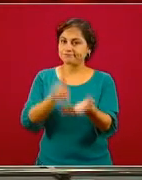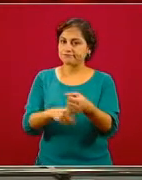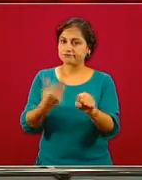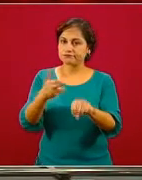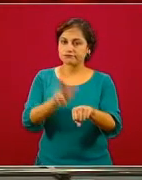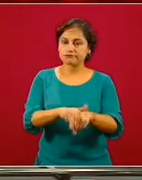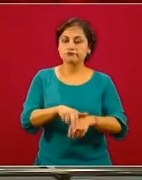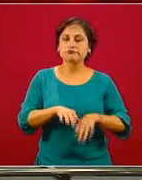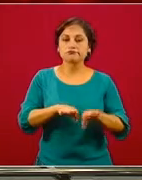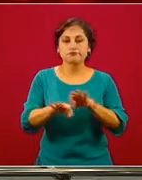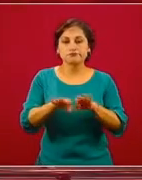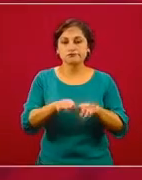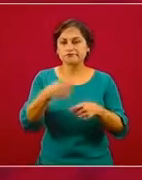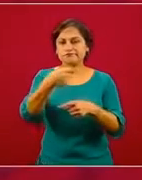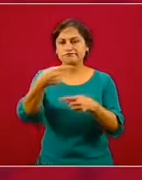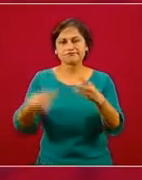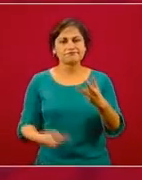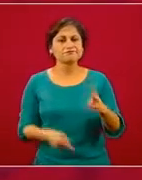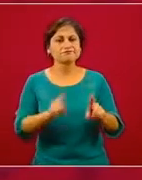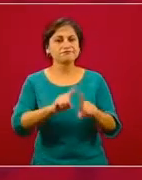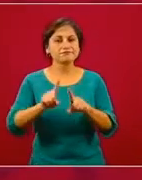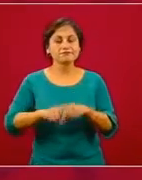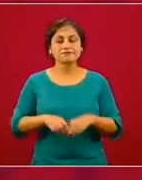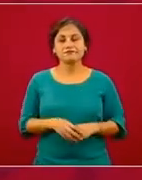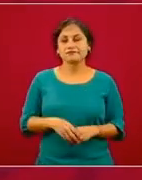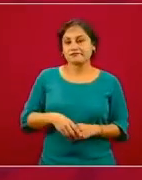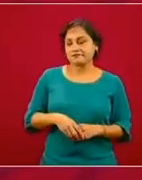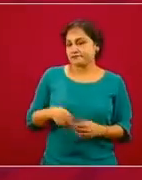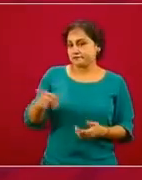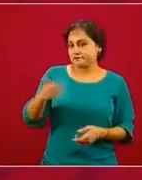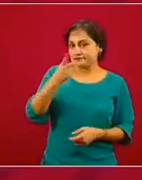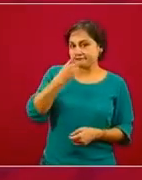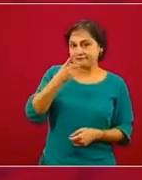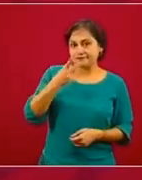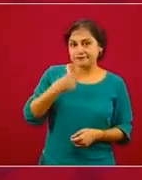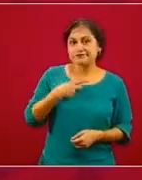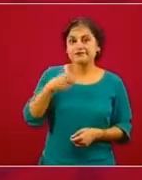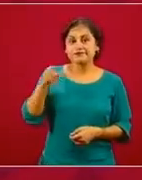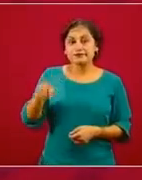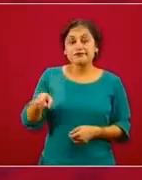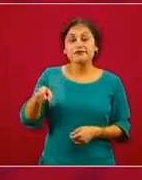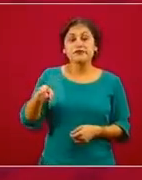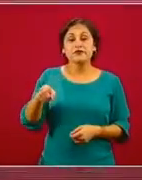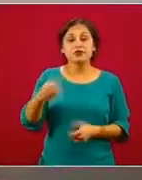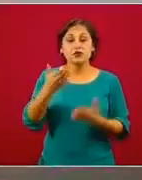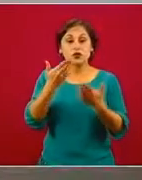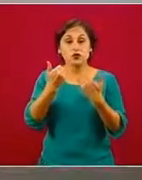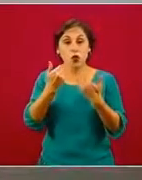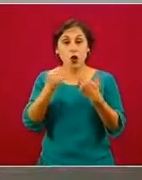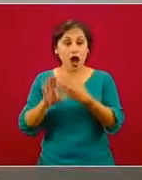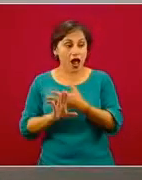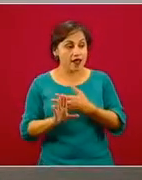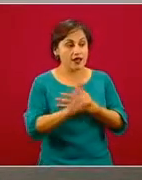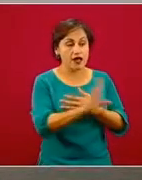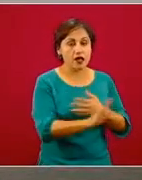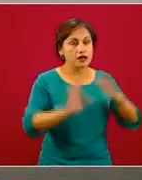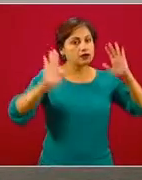support teams, gatekeepers. So it's not like they were not